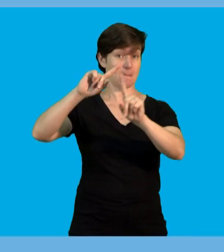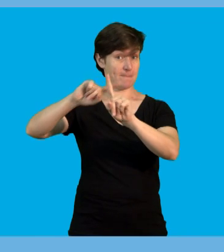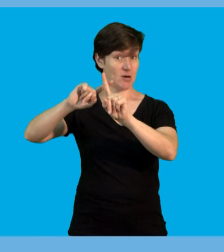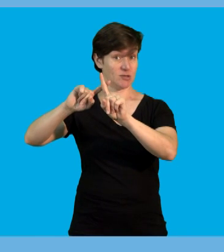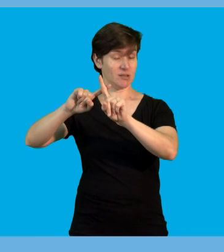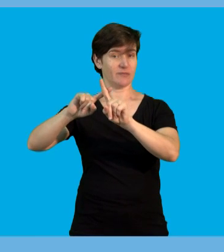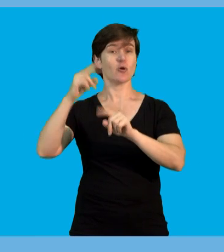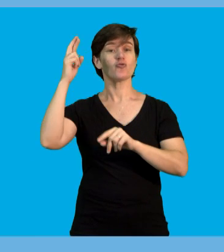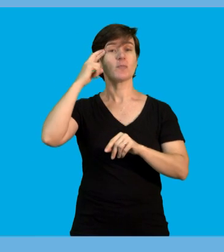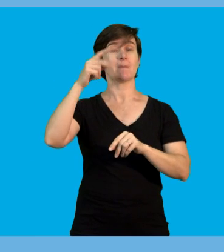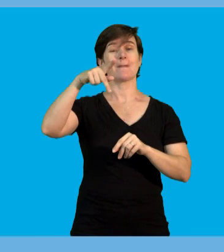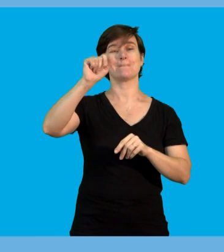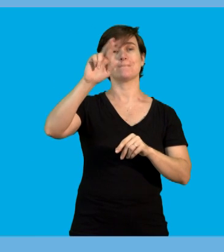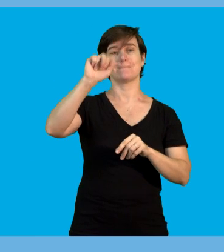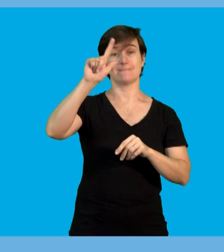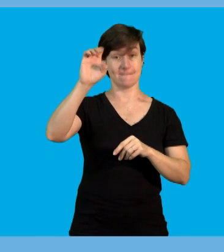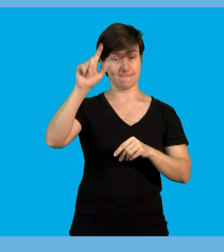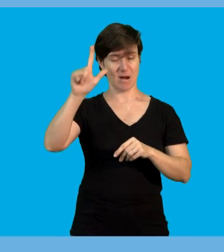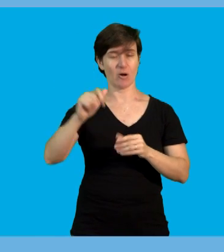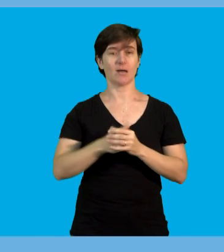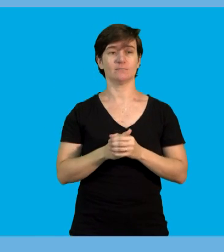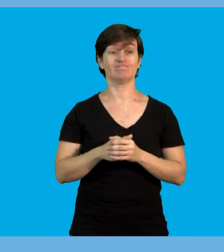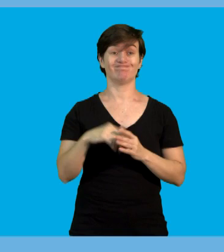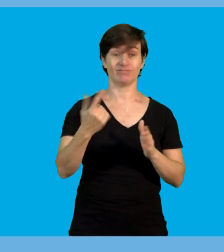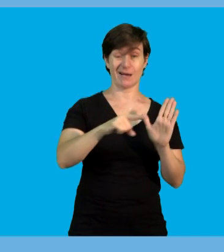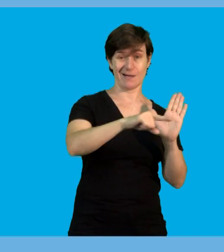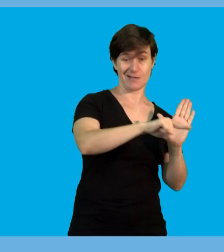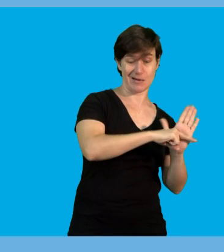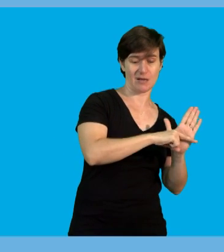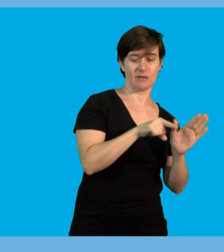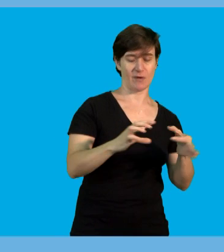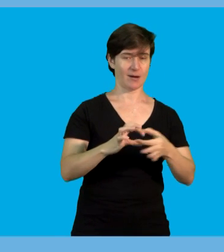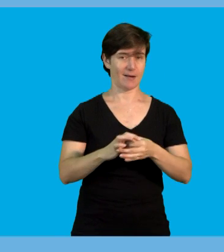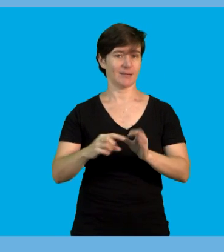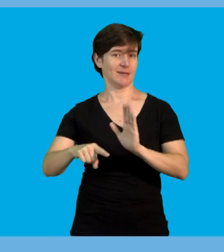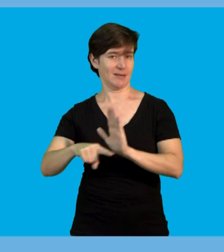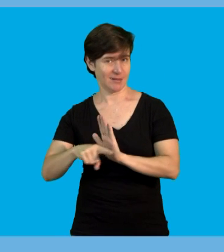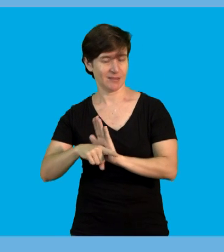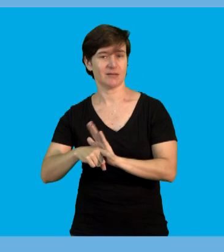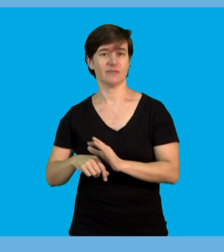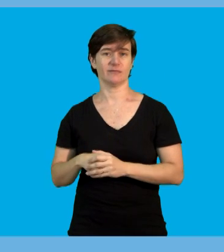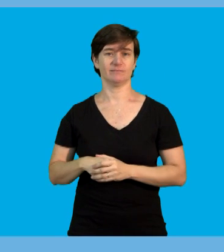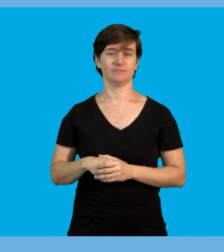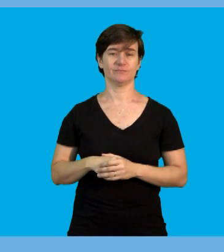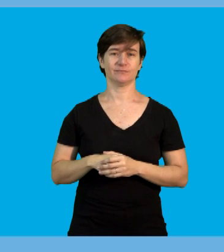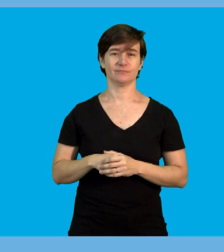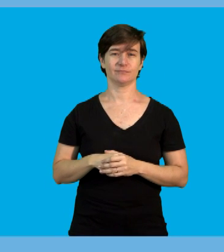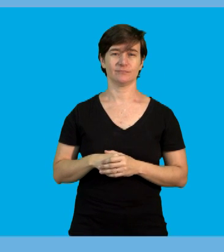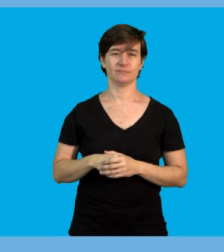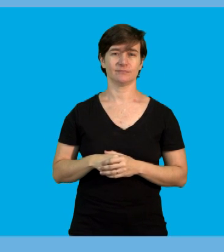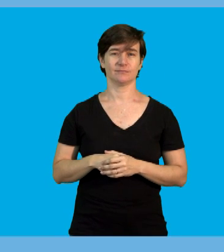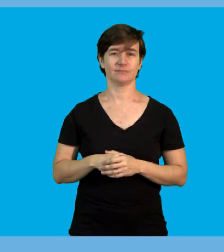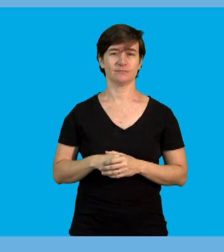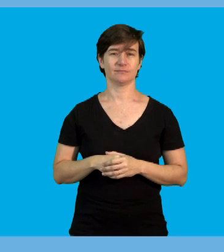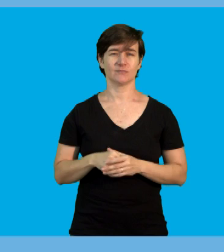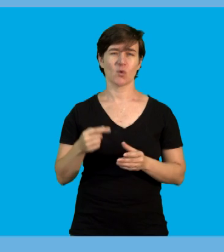pole. Remember, we're still talking about the parallel connection. And then also a negative pole is connected to another negative pole of a different